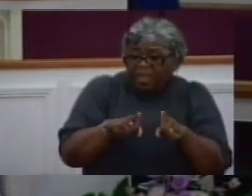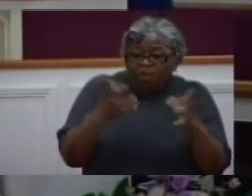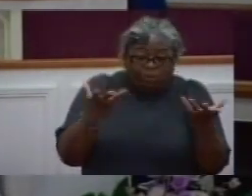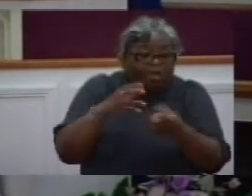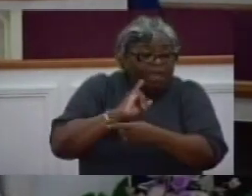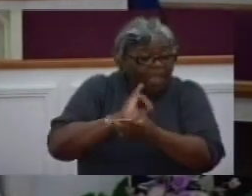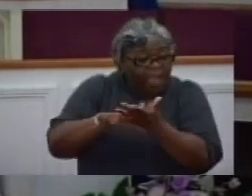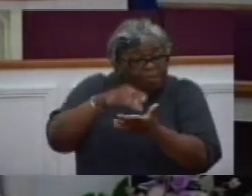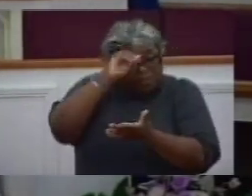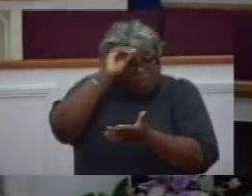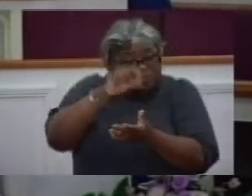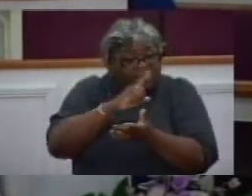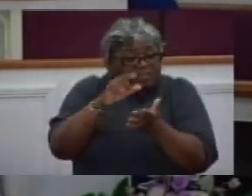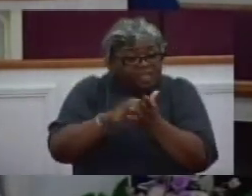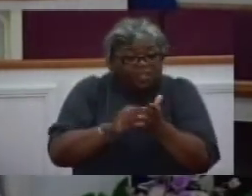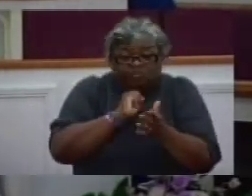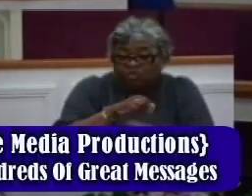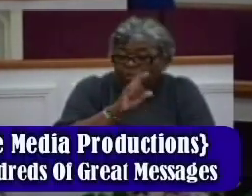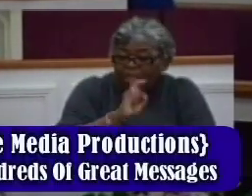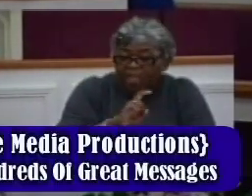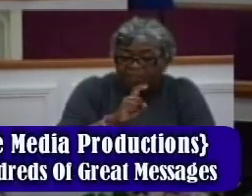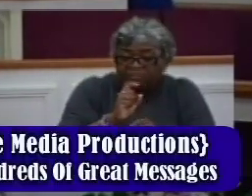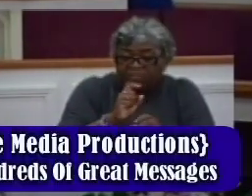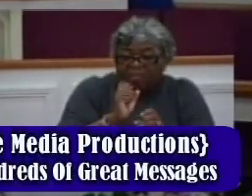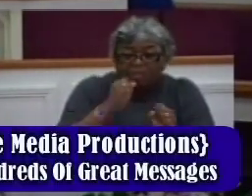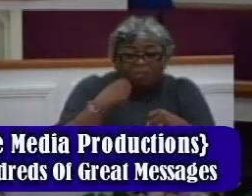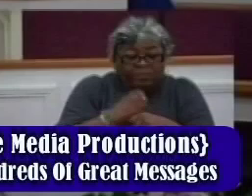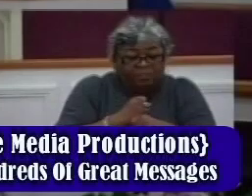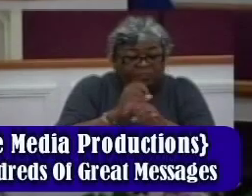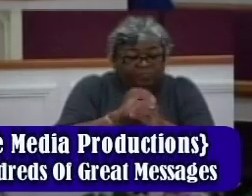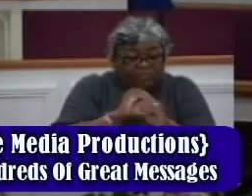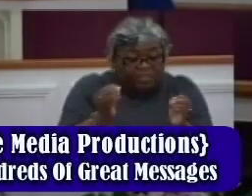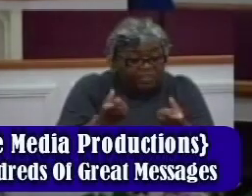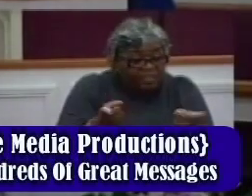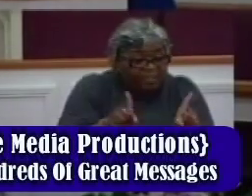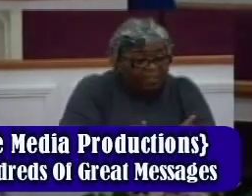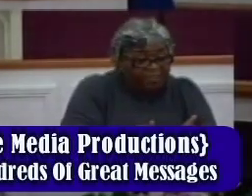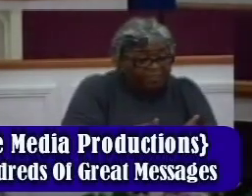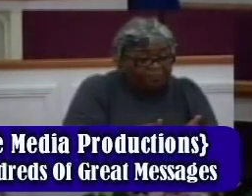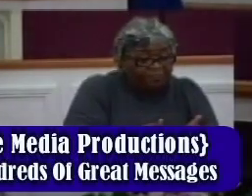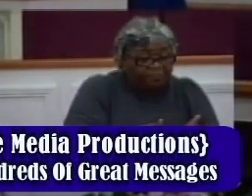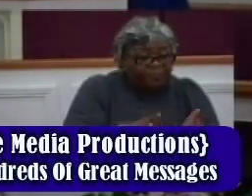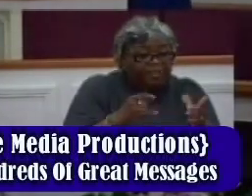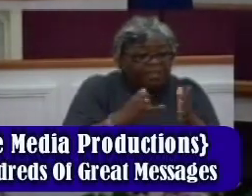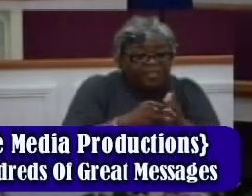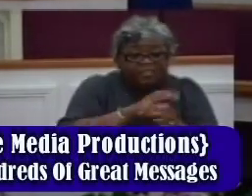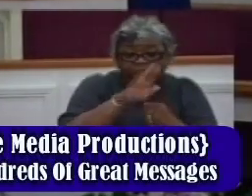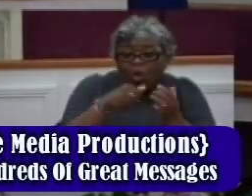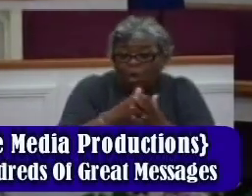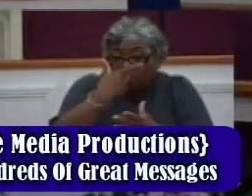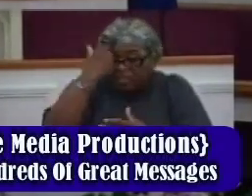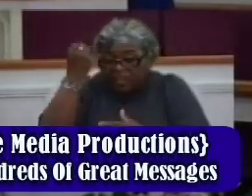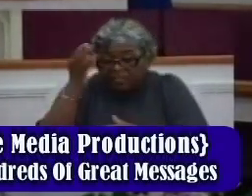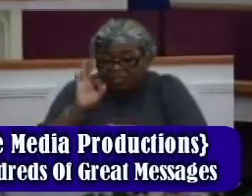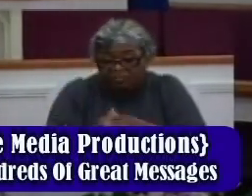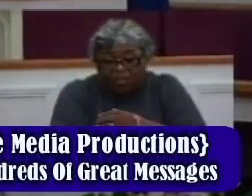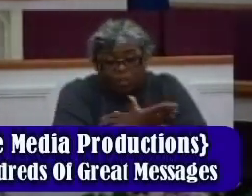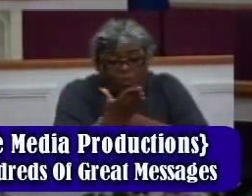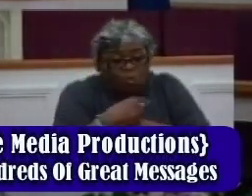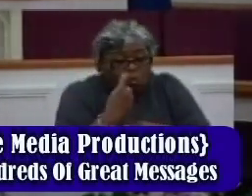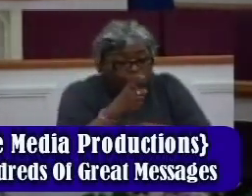I'm learning is that you don't have to cause nothing to happen. It's all because of who you